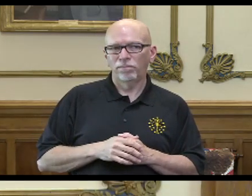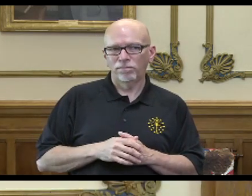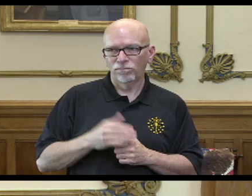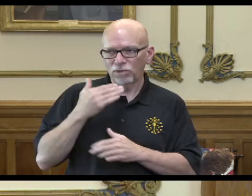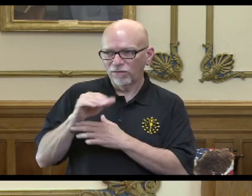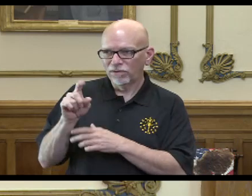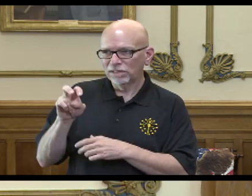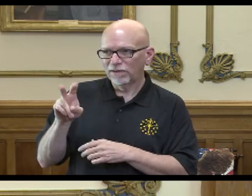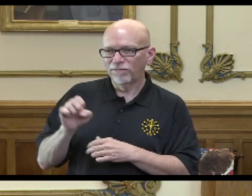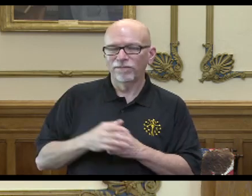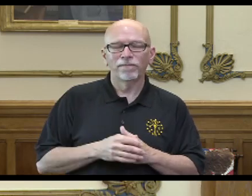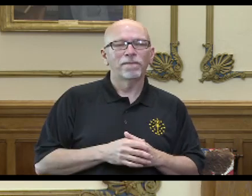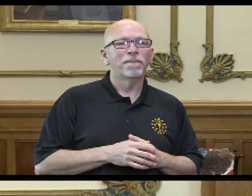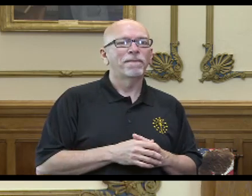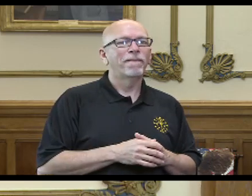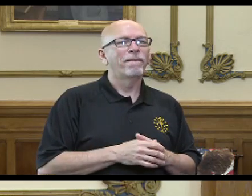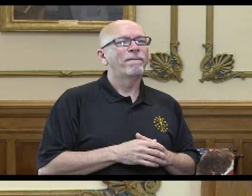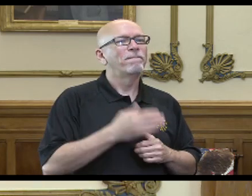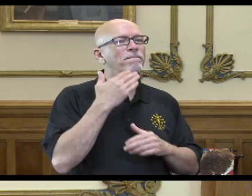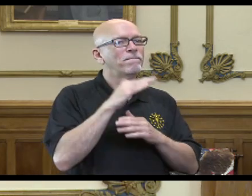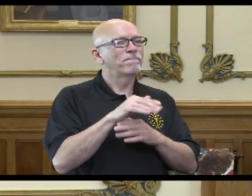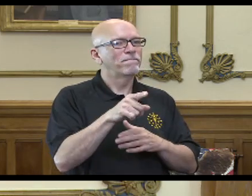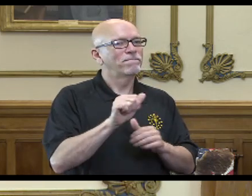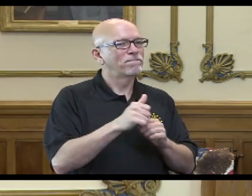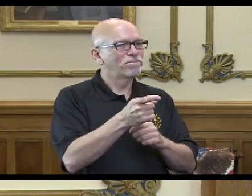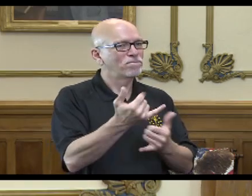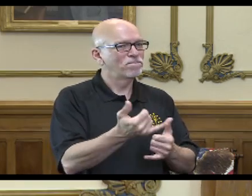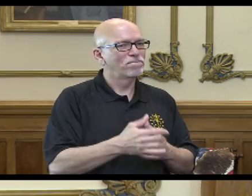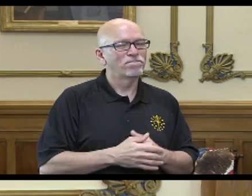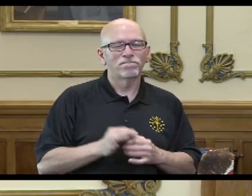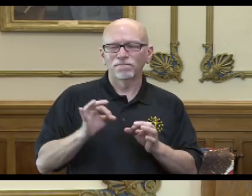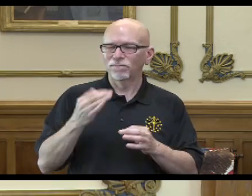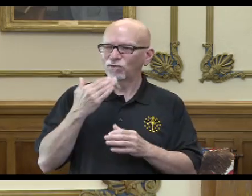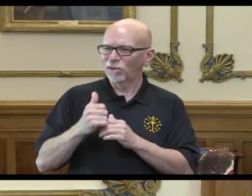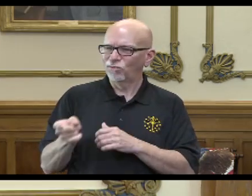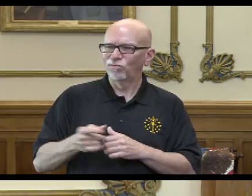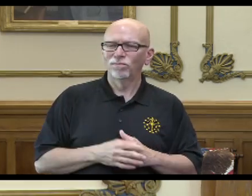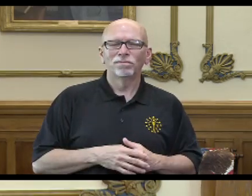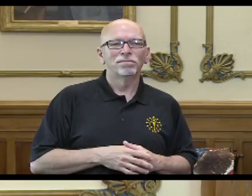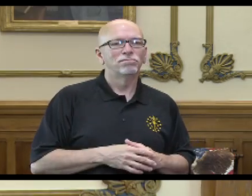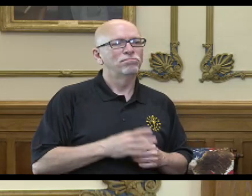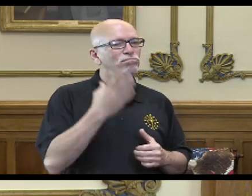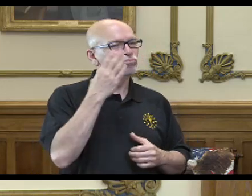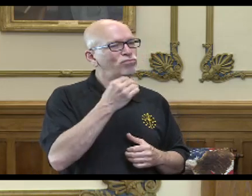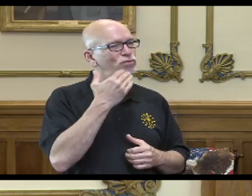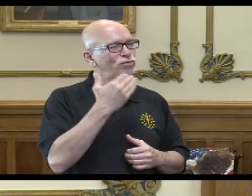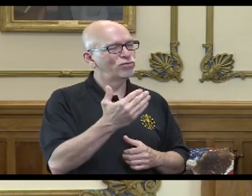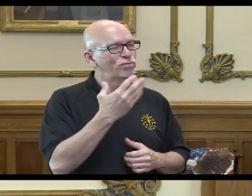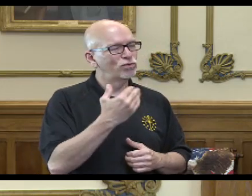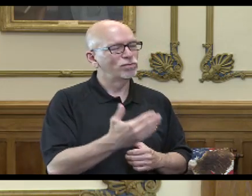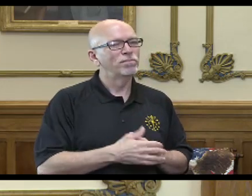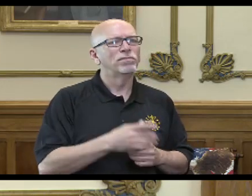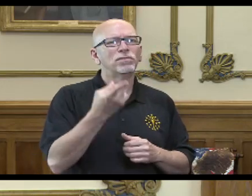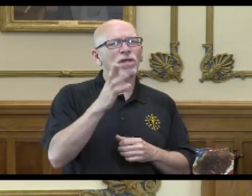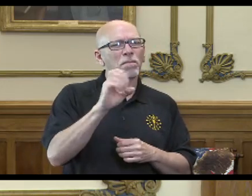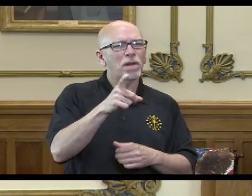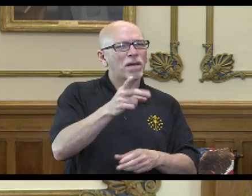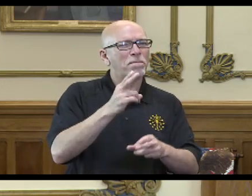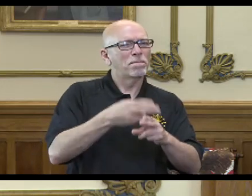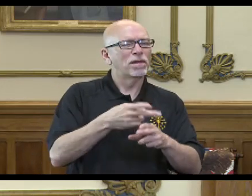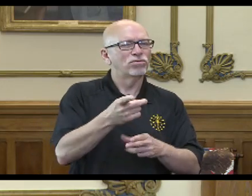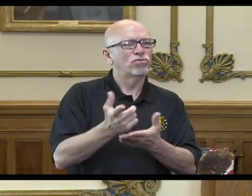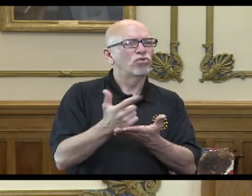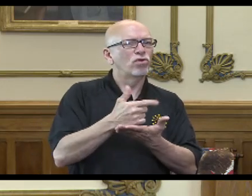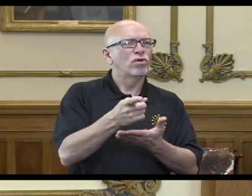Good afternoon, Steve. Good afternoon. How are you doing today? Doing good. How are you? Pretty good, pretty good. Dr. Bach, you mentioned a little bit